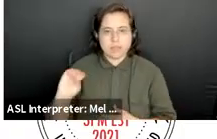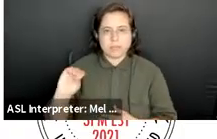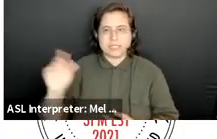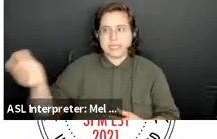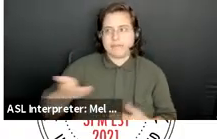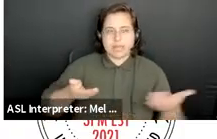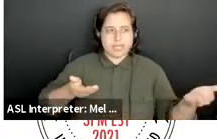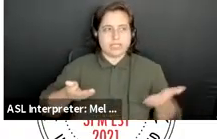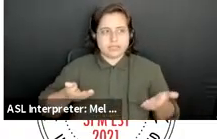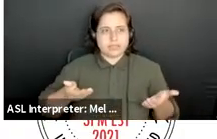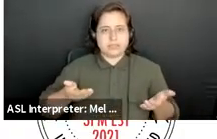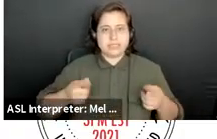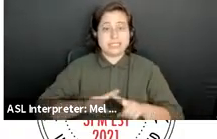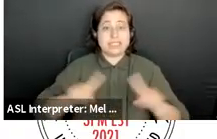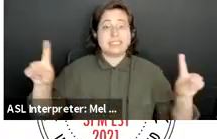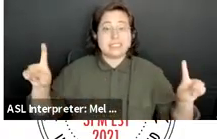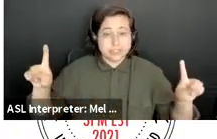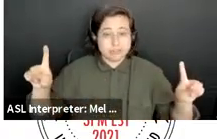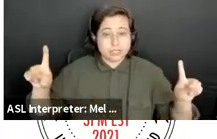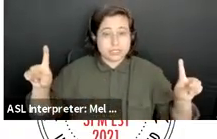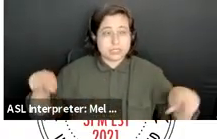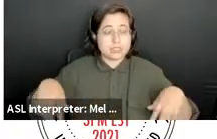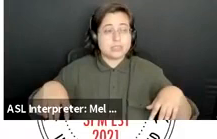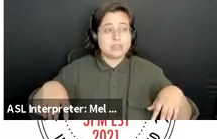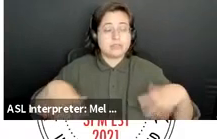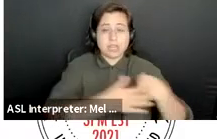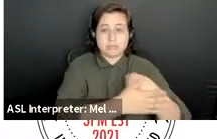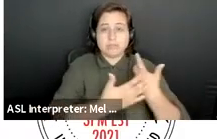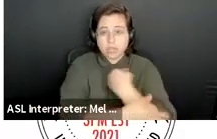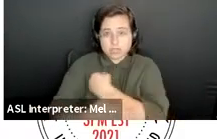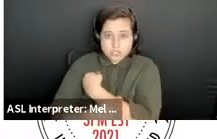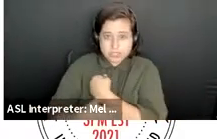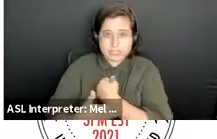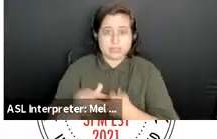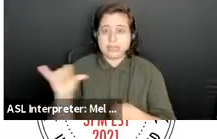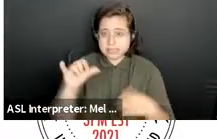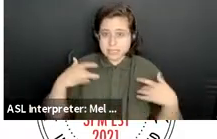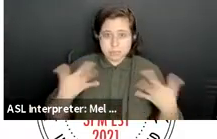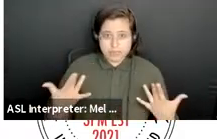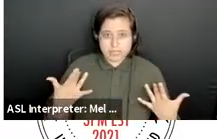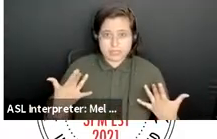single petition and for the same event in the US, how does that work right now?